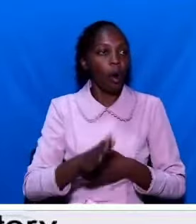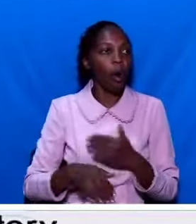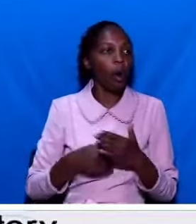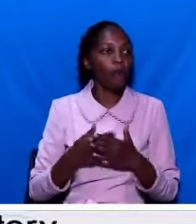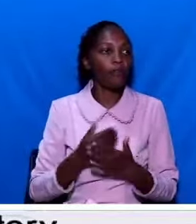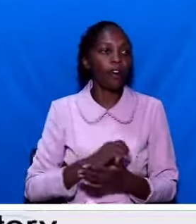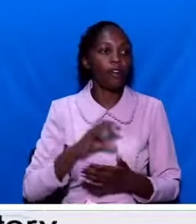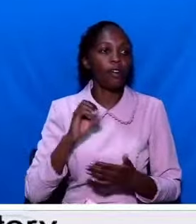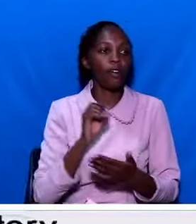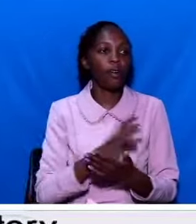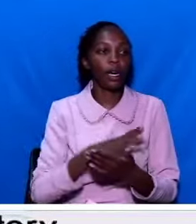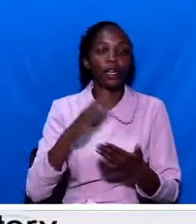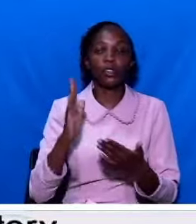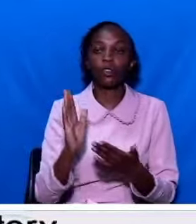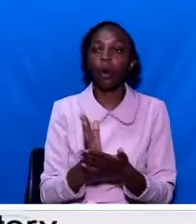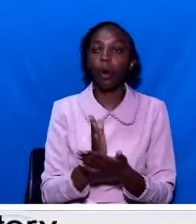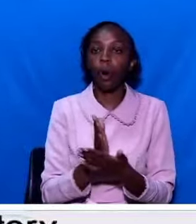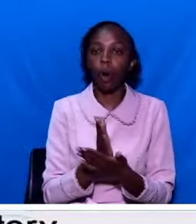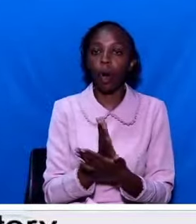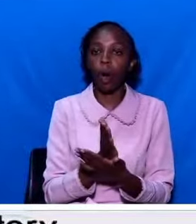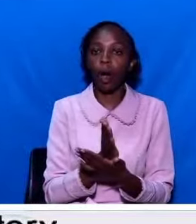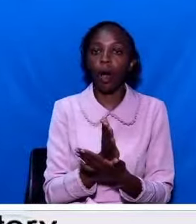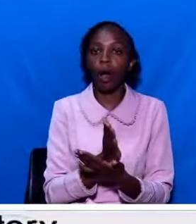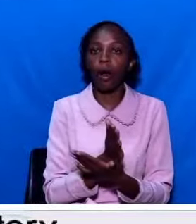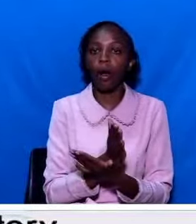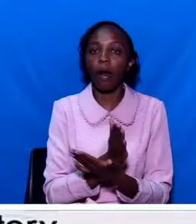lives, all fear is